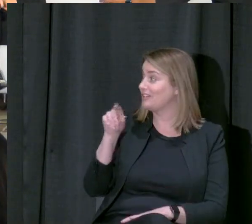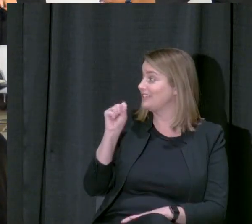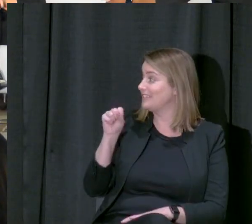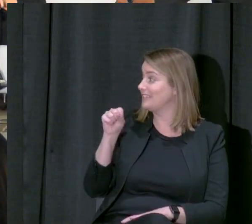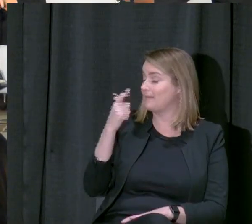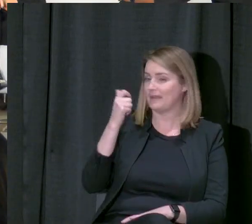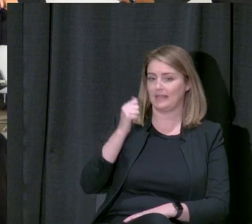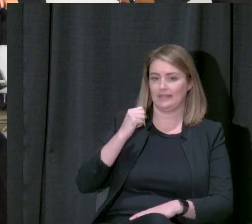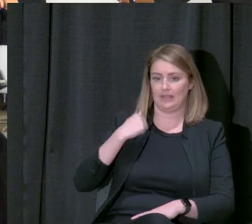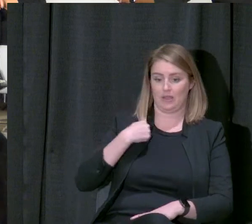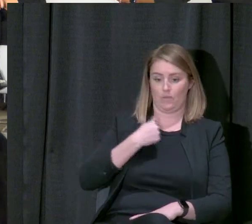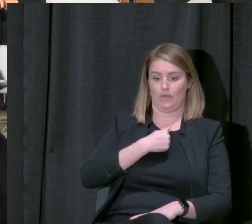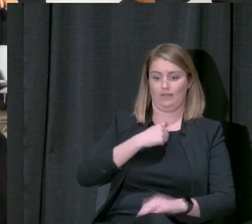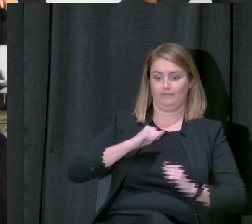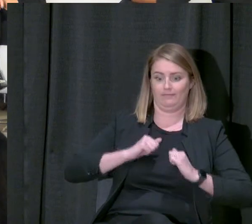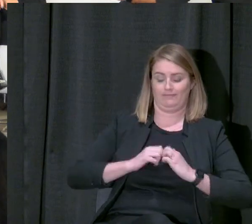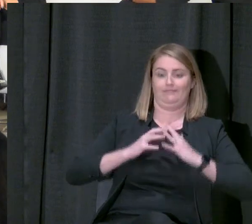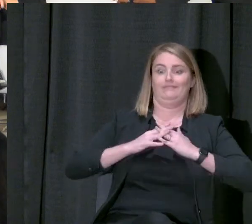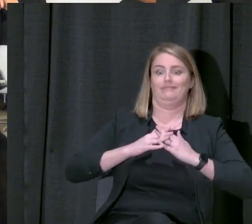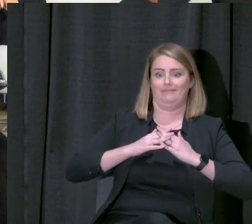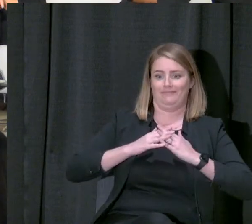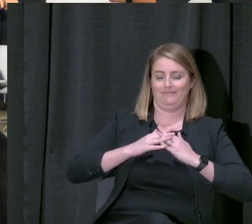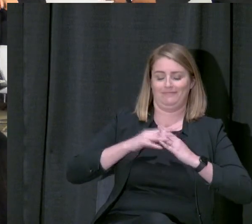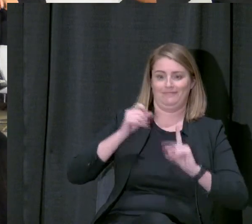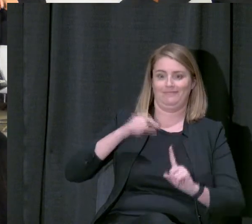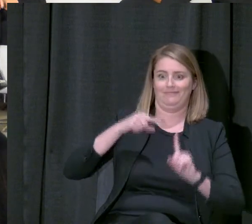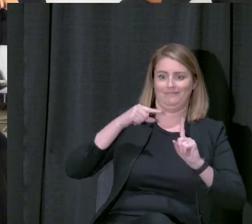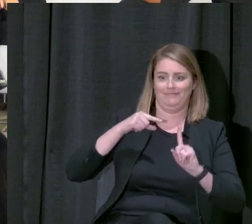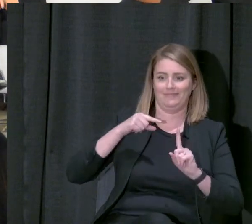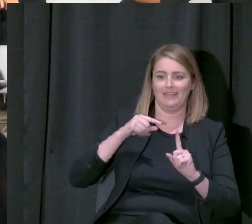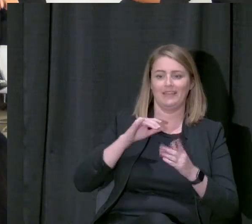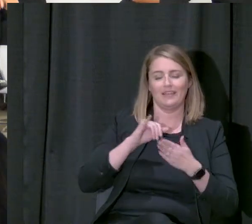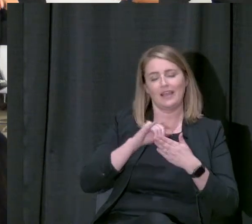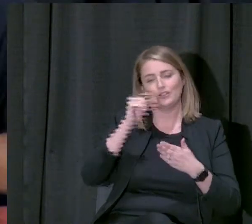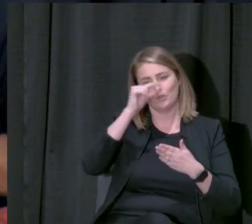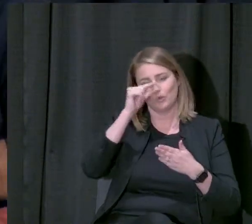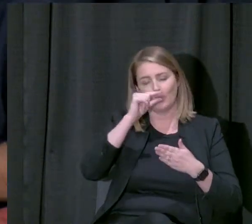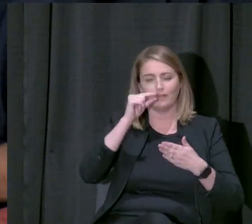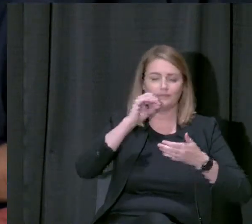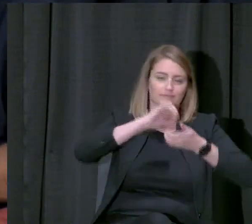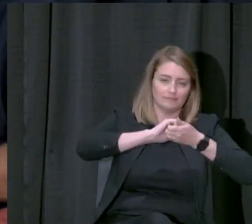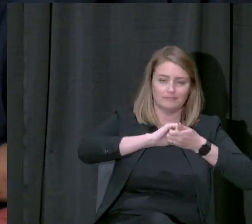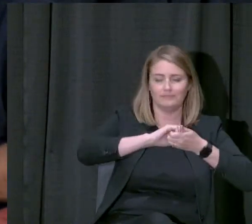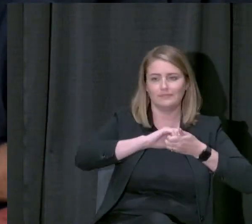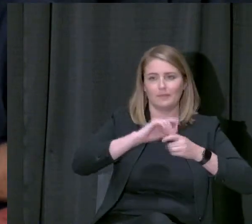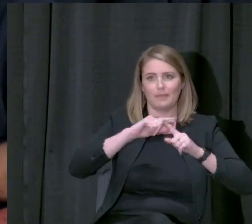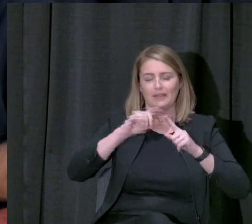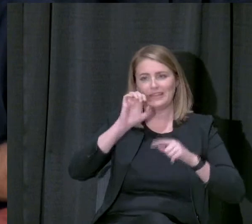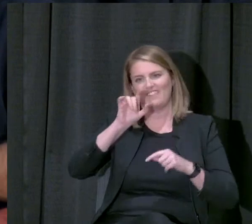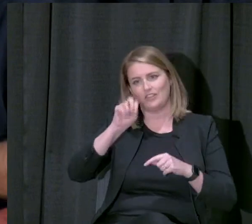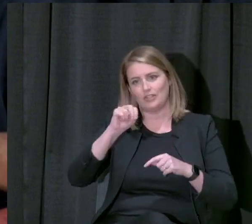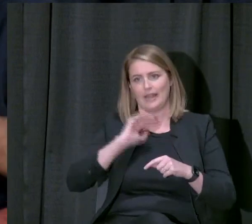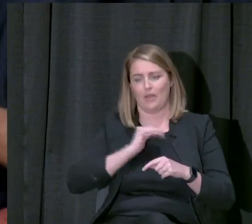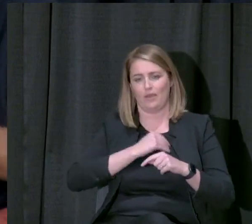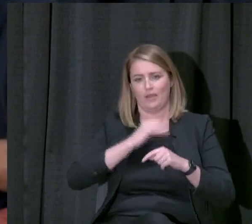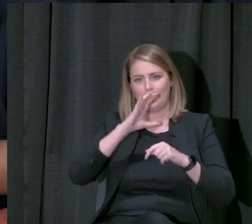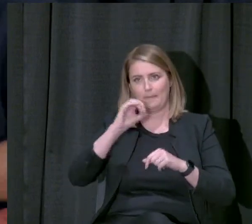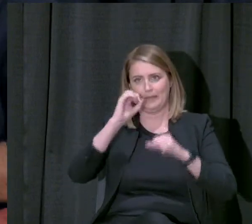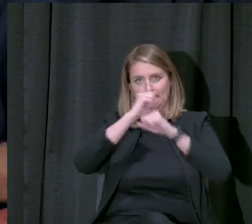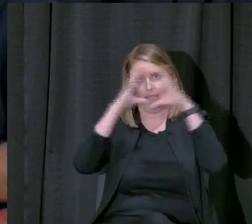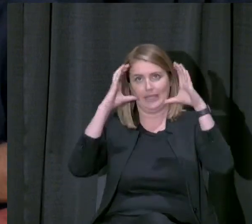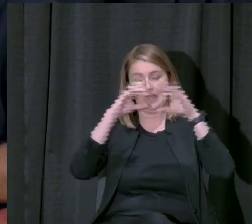of Envision was, like what Karthik mentioned, was 5 years ago, but that's Envision as a company. But, Envision